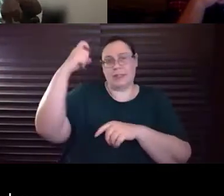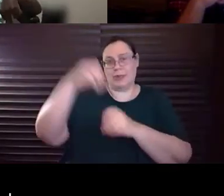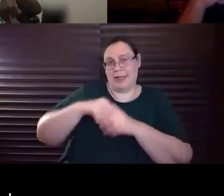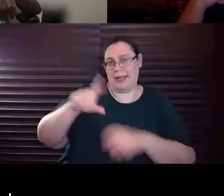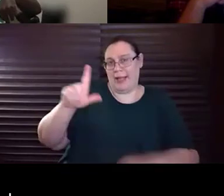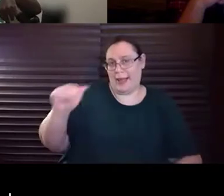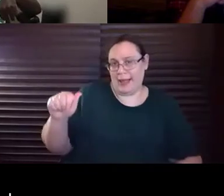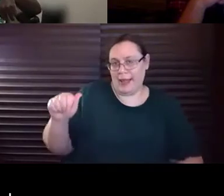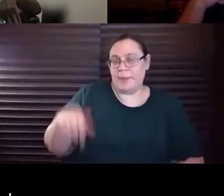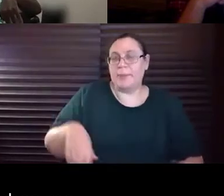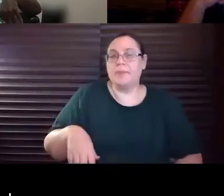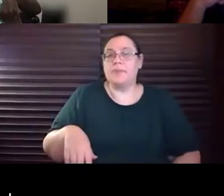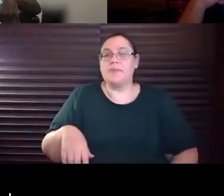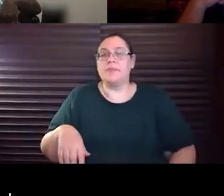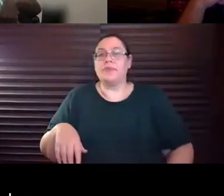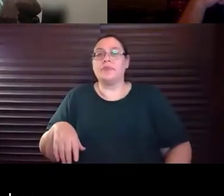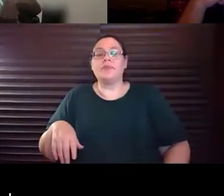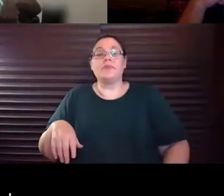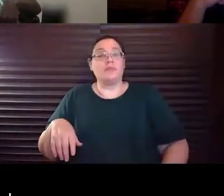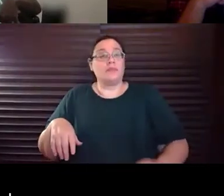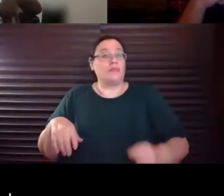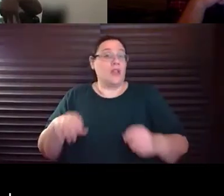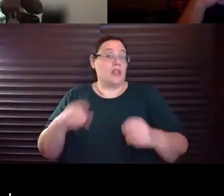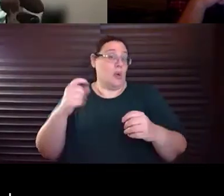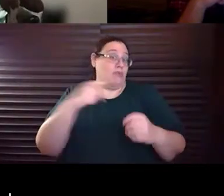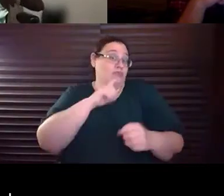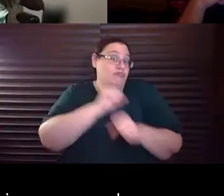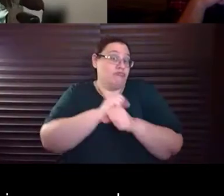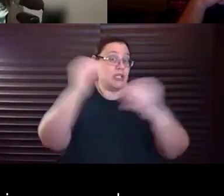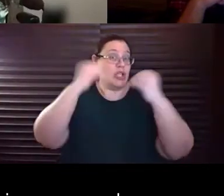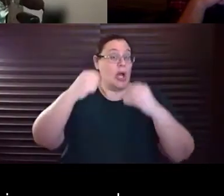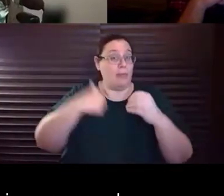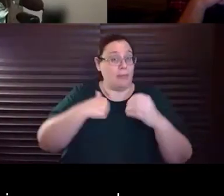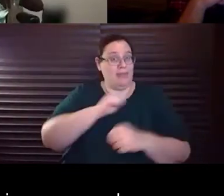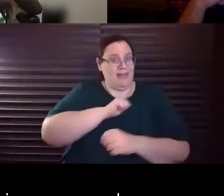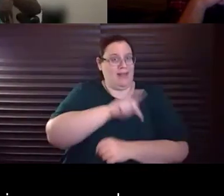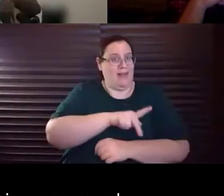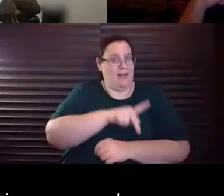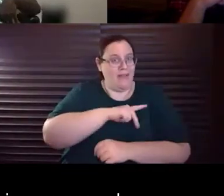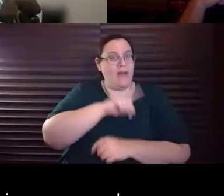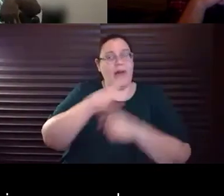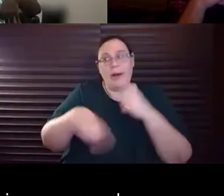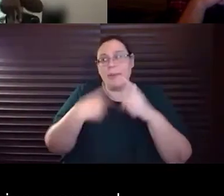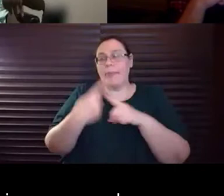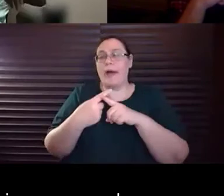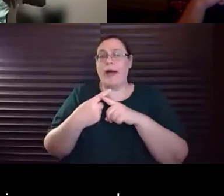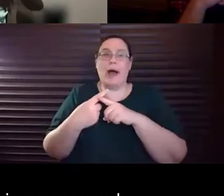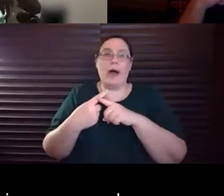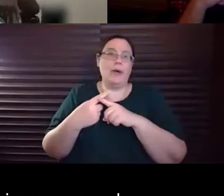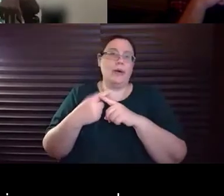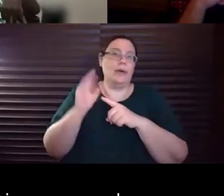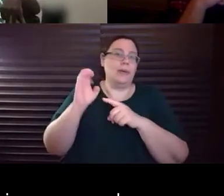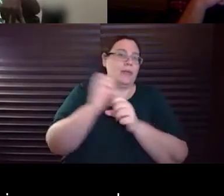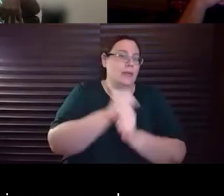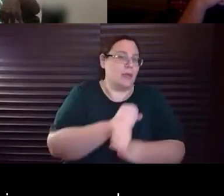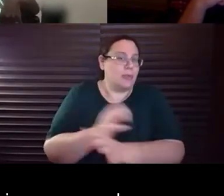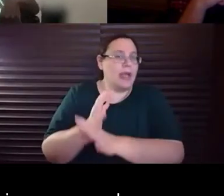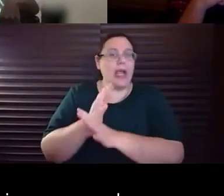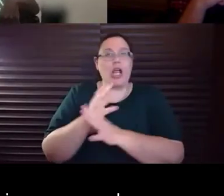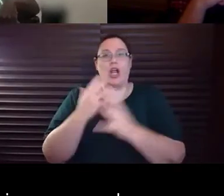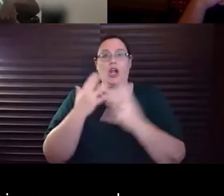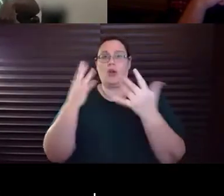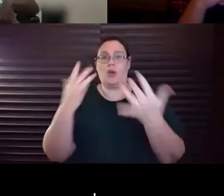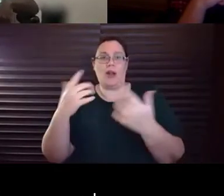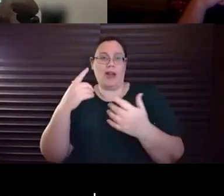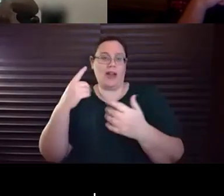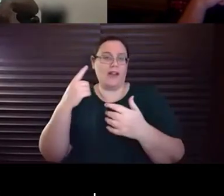So it also teaches me personally about just, just being prepared and waiting for the long